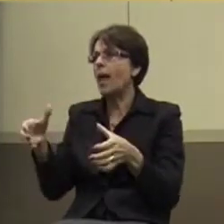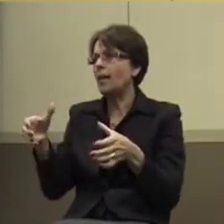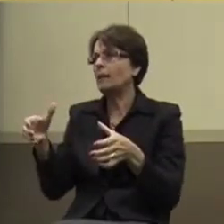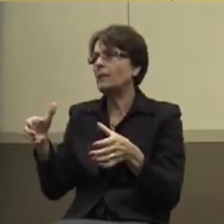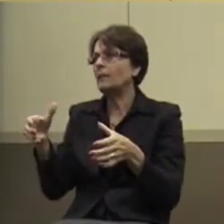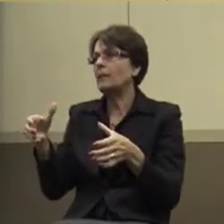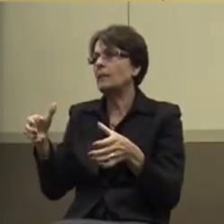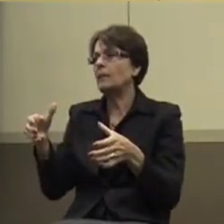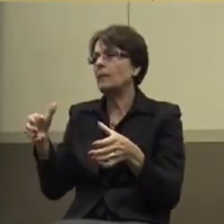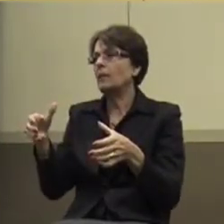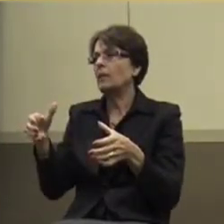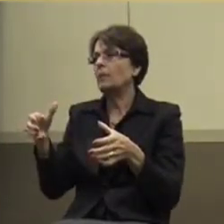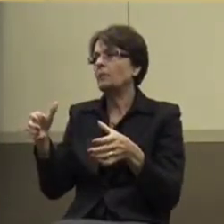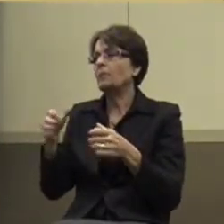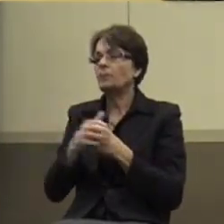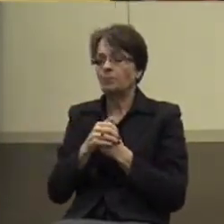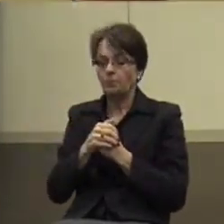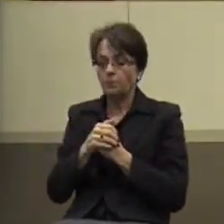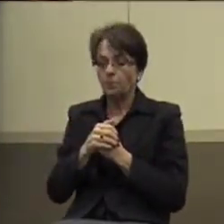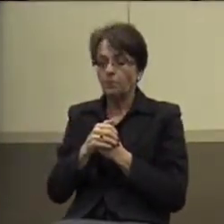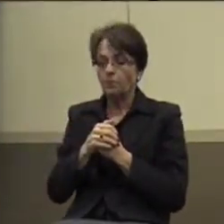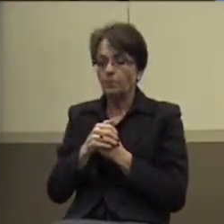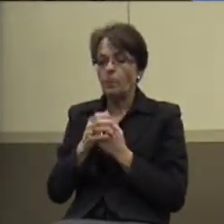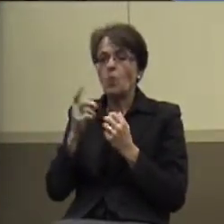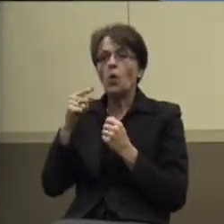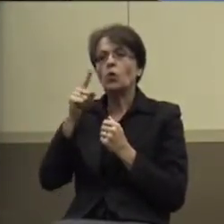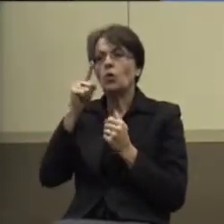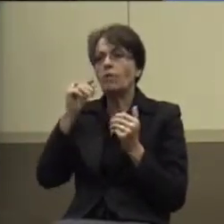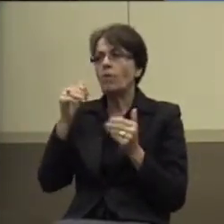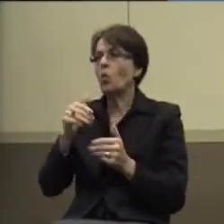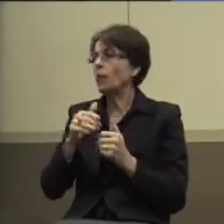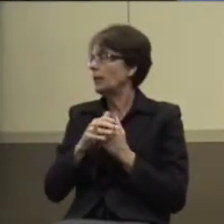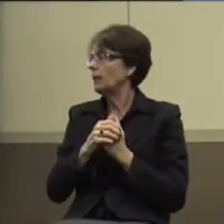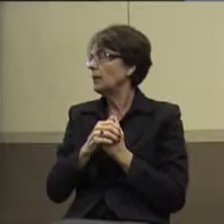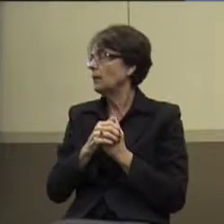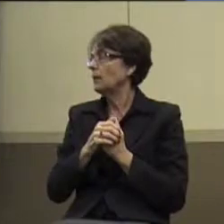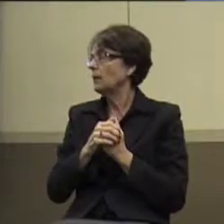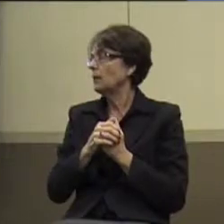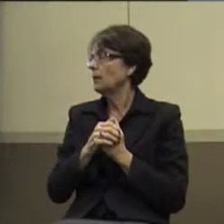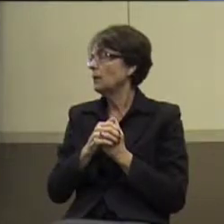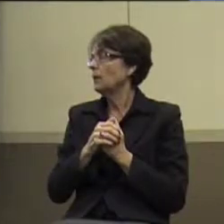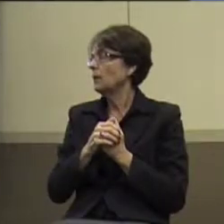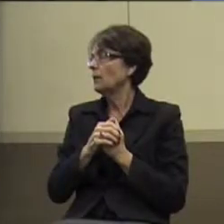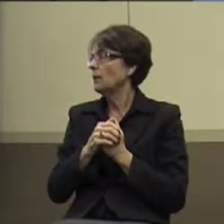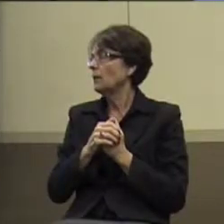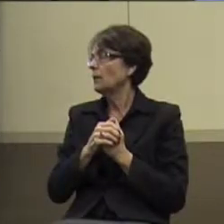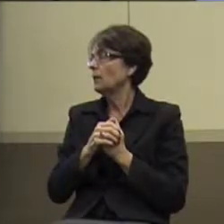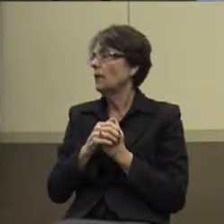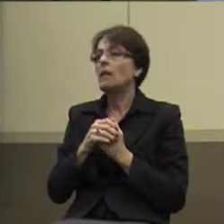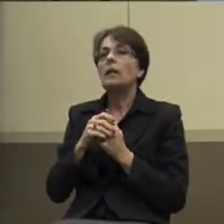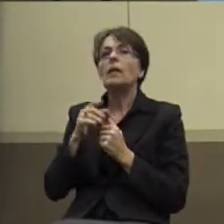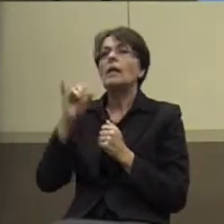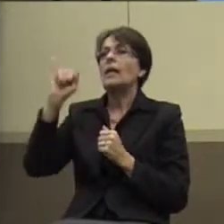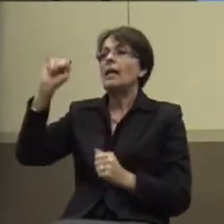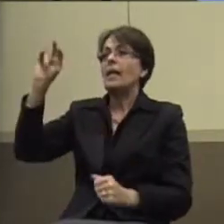So I want you to focus on, and let's see what else we've got. Like I said, we've got the indirect observation from the